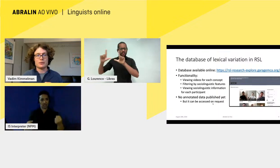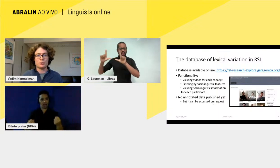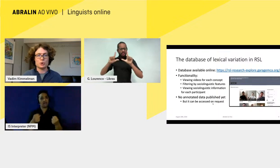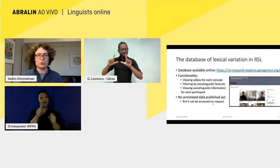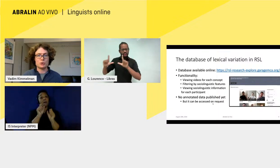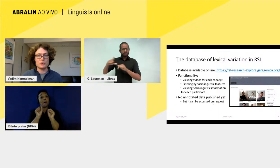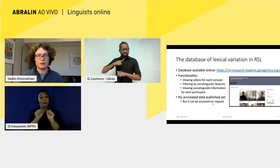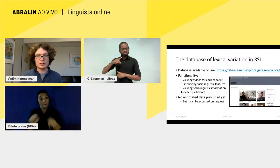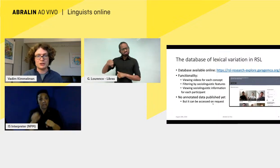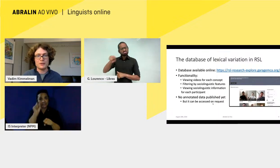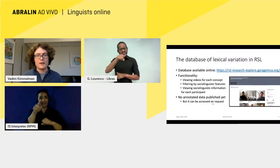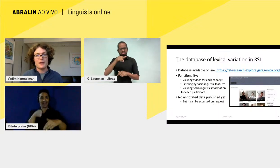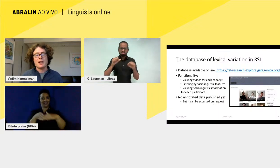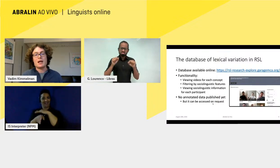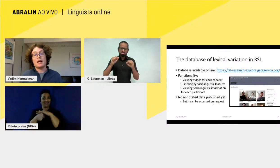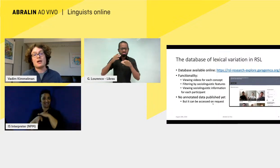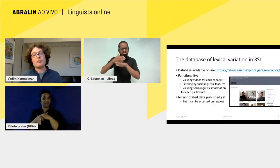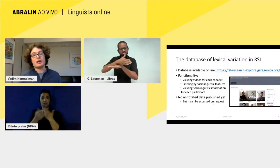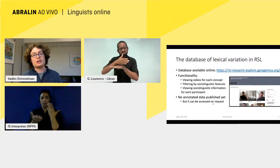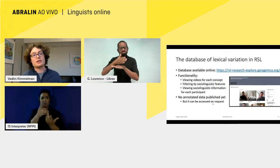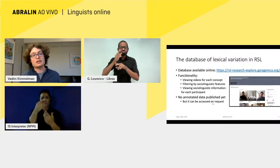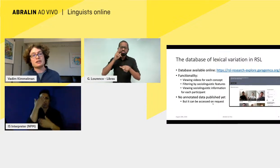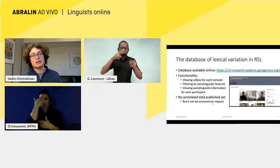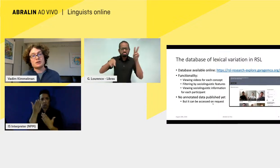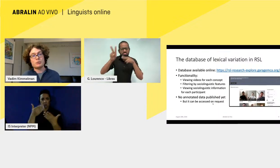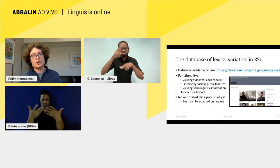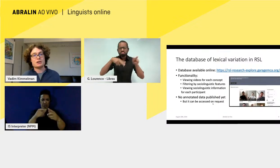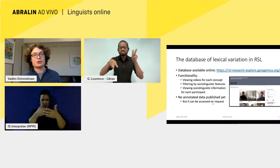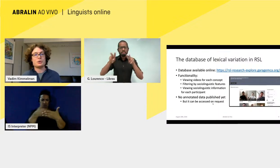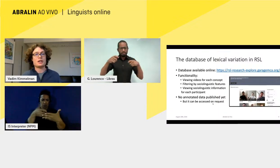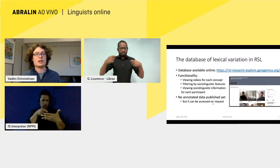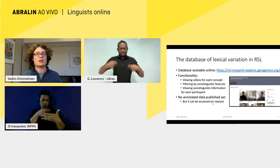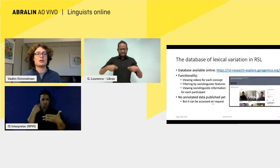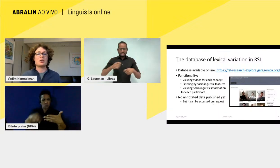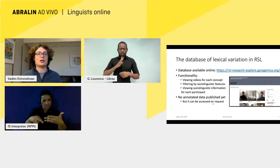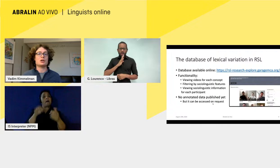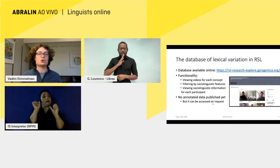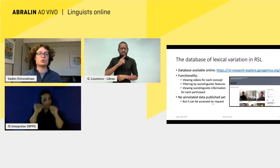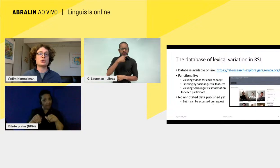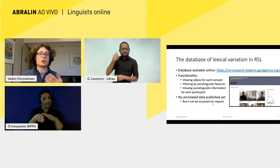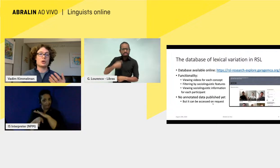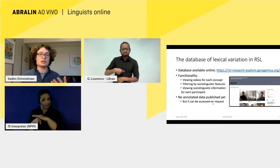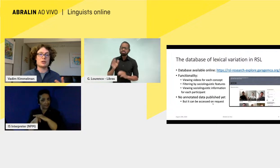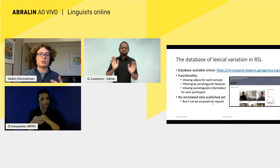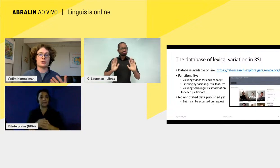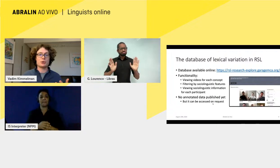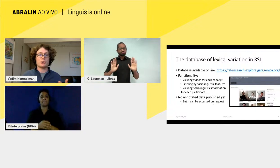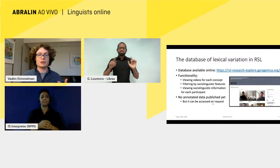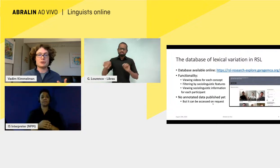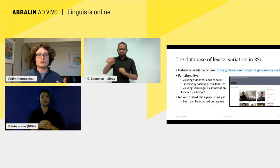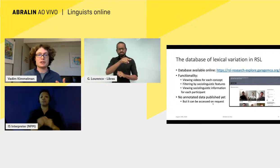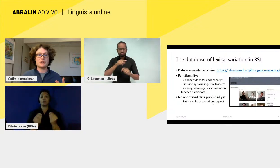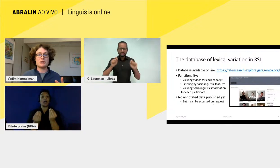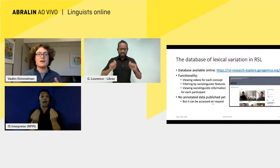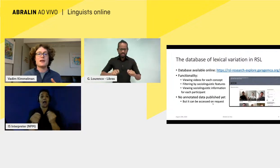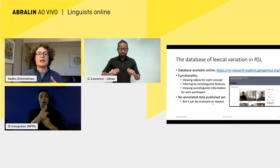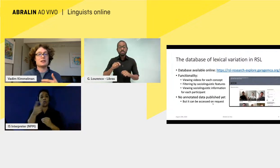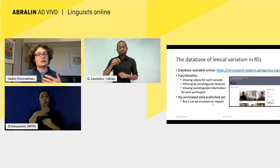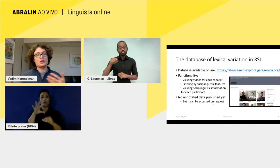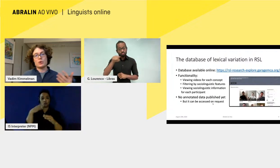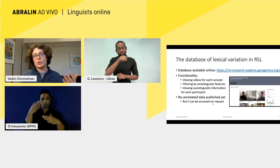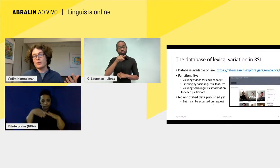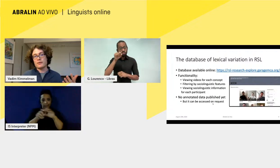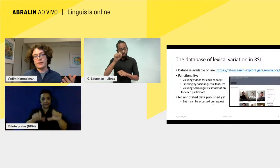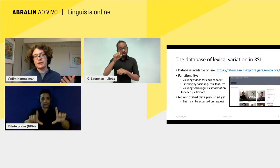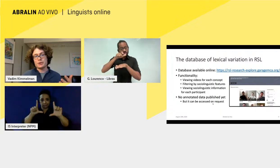accessible even if you don't know Russian. And in this database, you can choose a concept that you're interested in